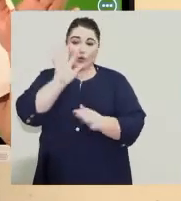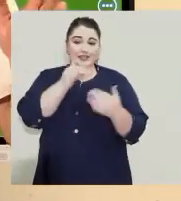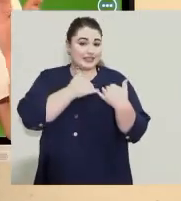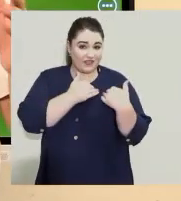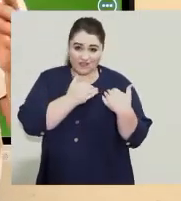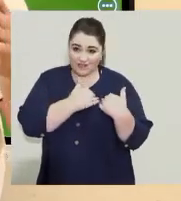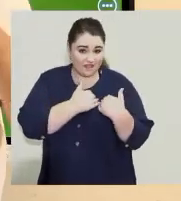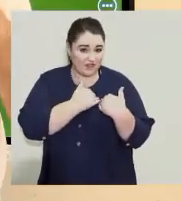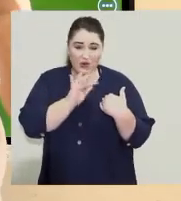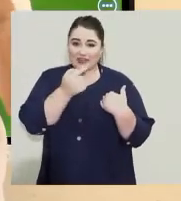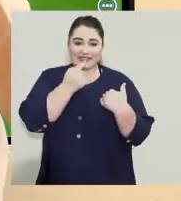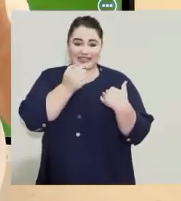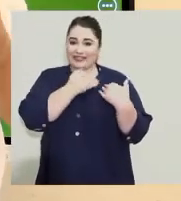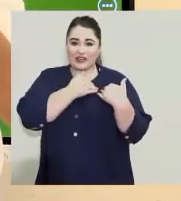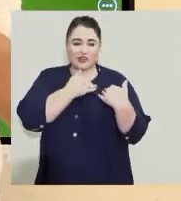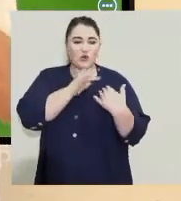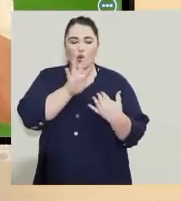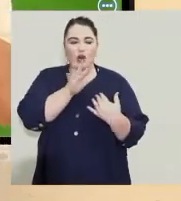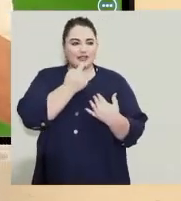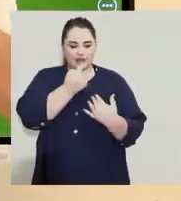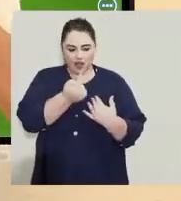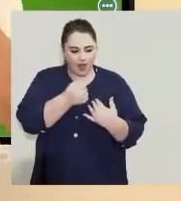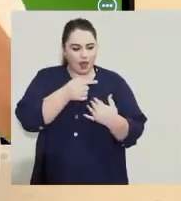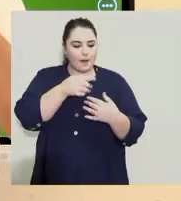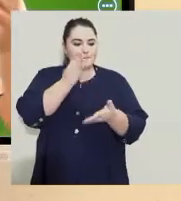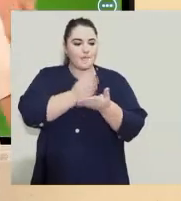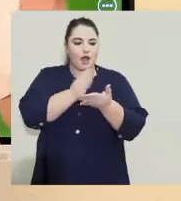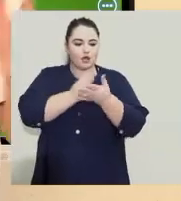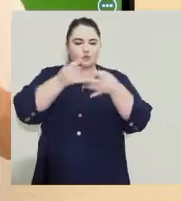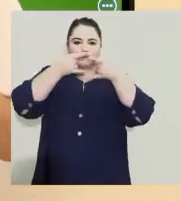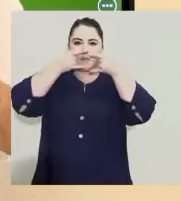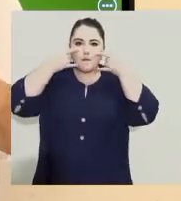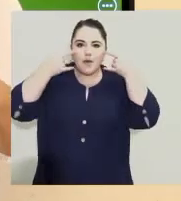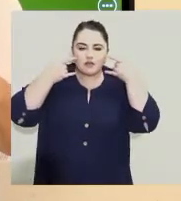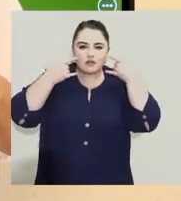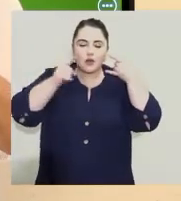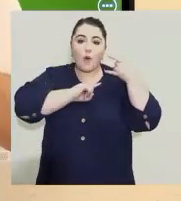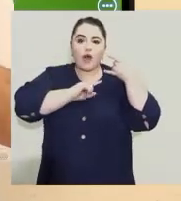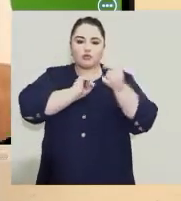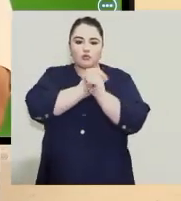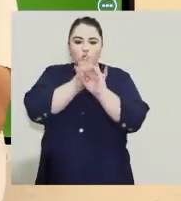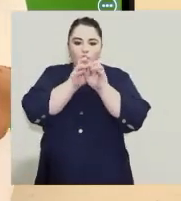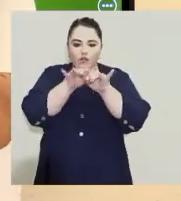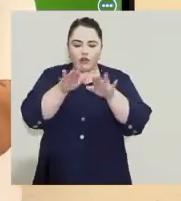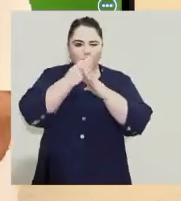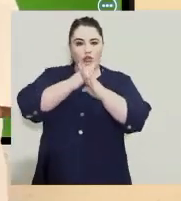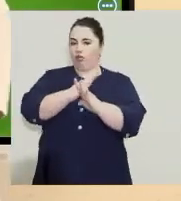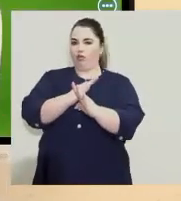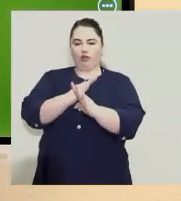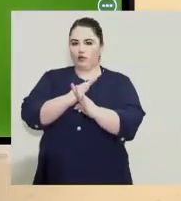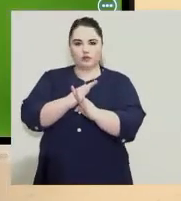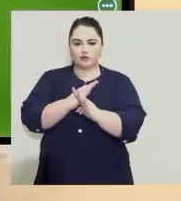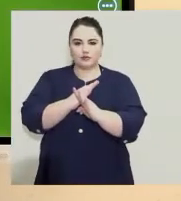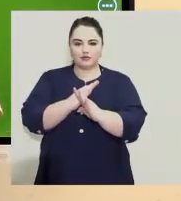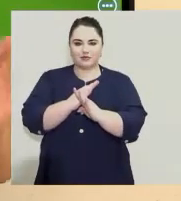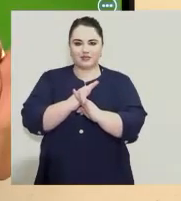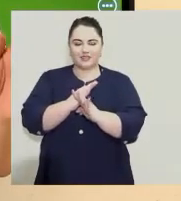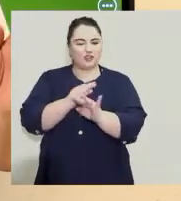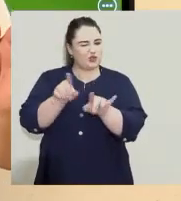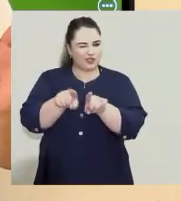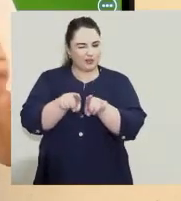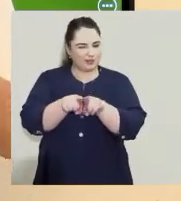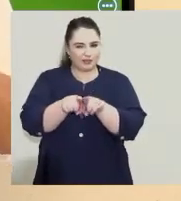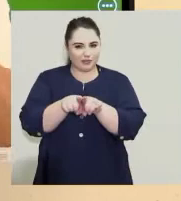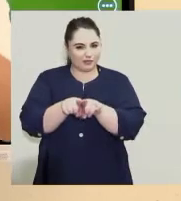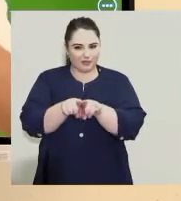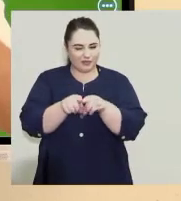something like, be sure everybody's wearing a mask not to infect one another with corona. It's not that. It's not about safety in